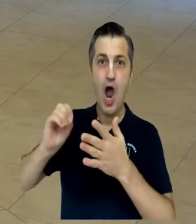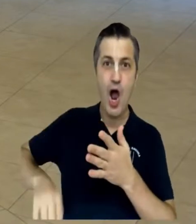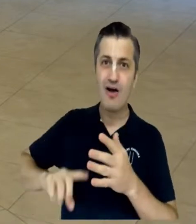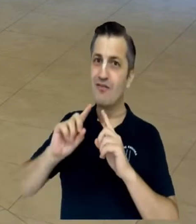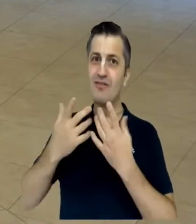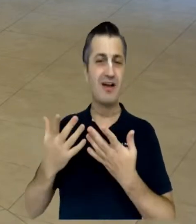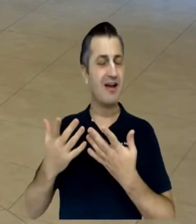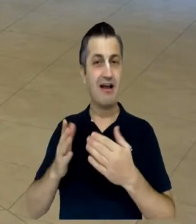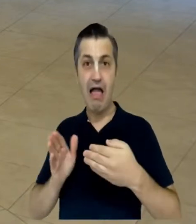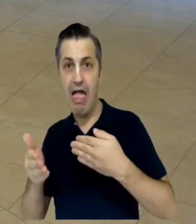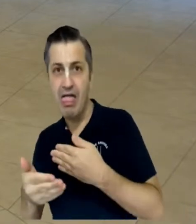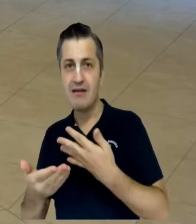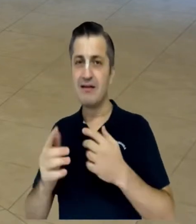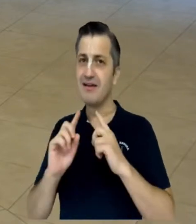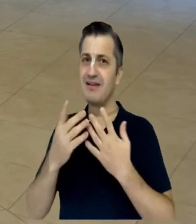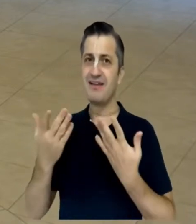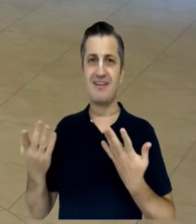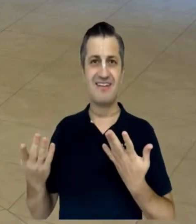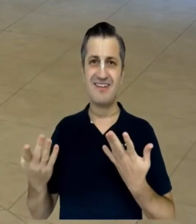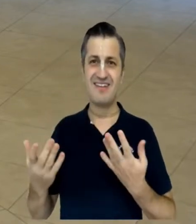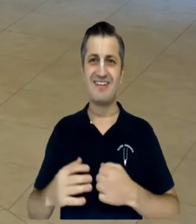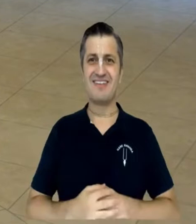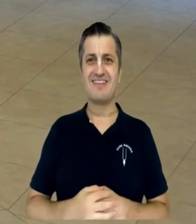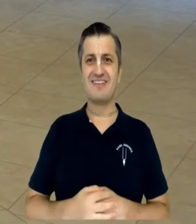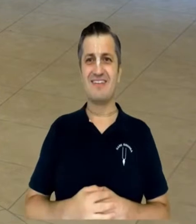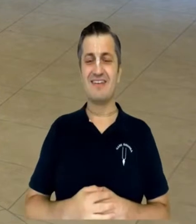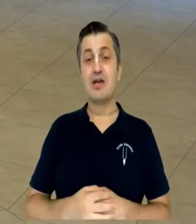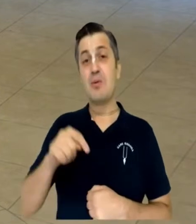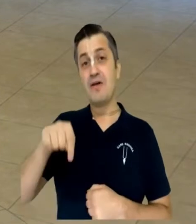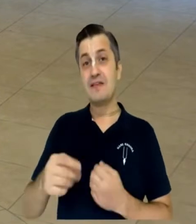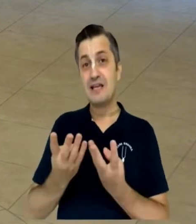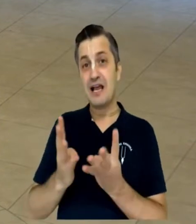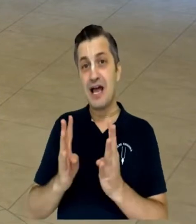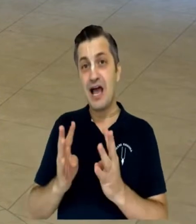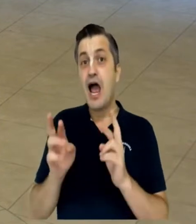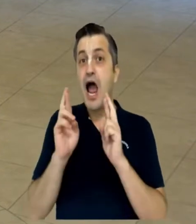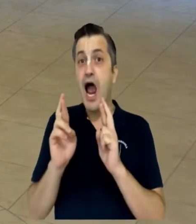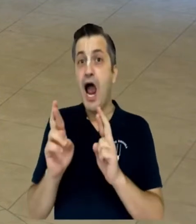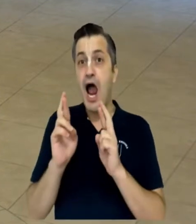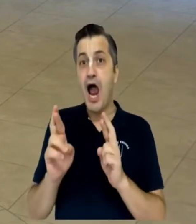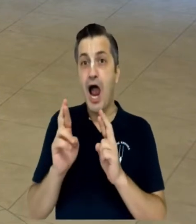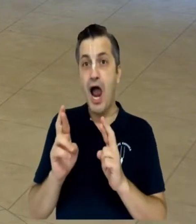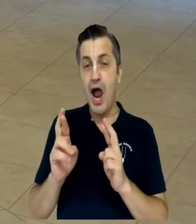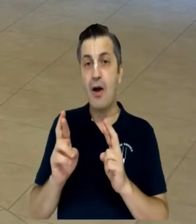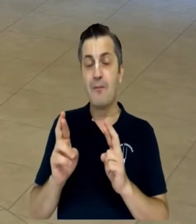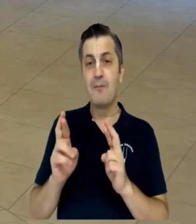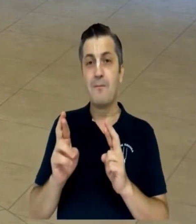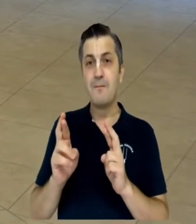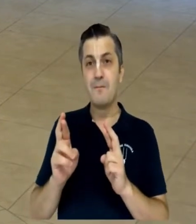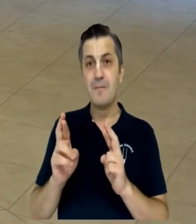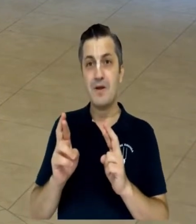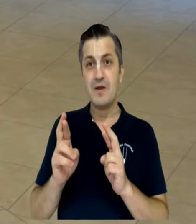But yeah, I'm with this class, I'm hoping to bring the listeners a bit closer to living a